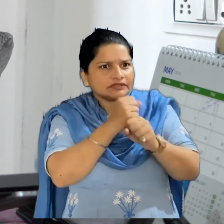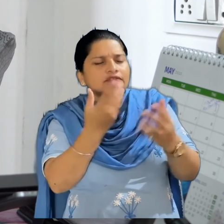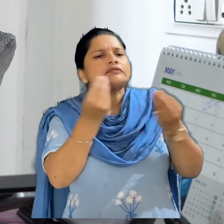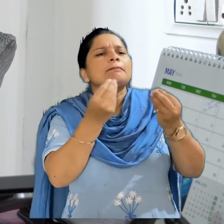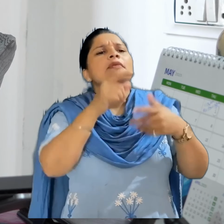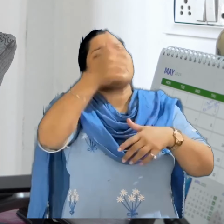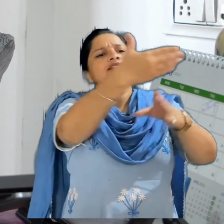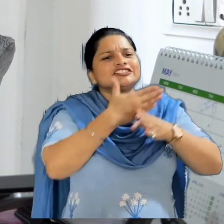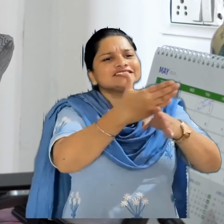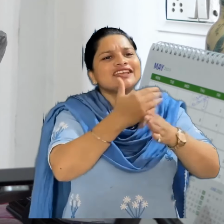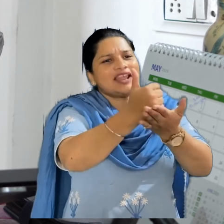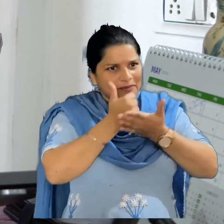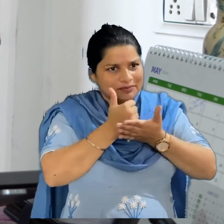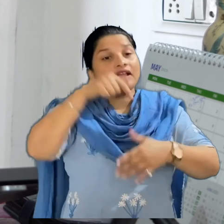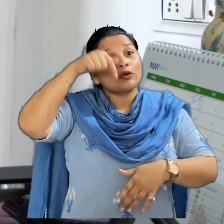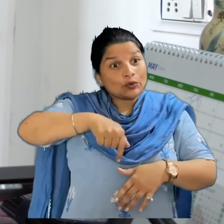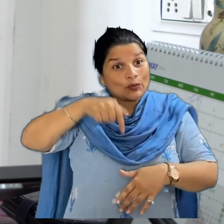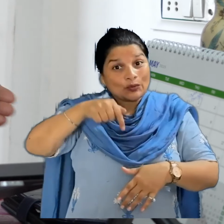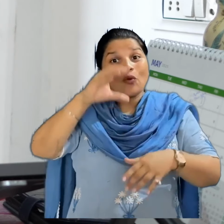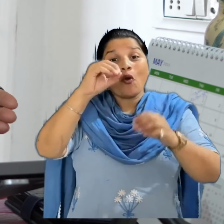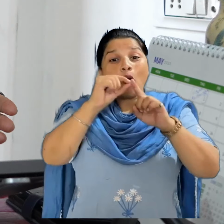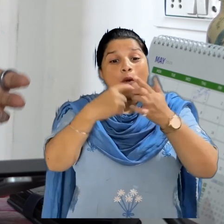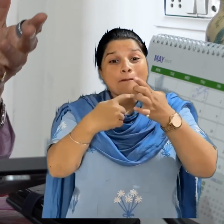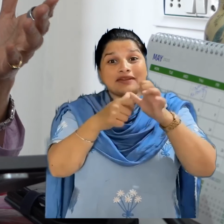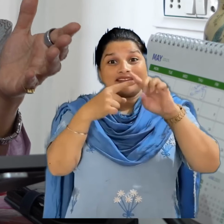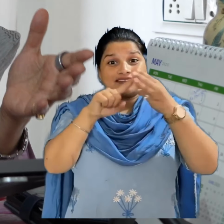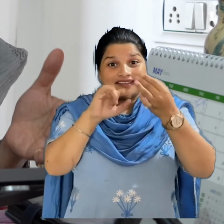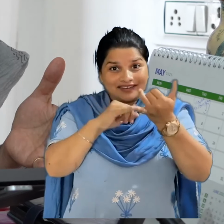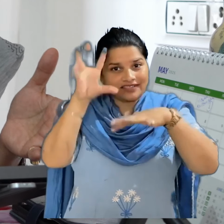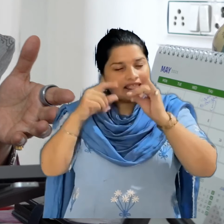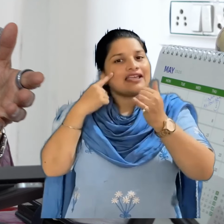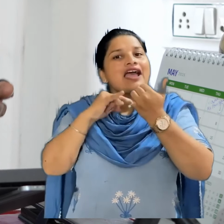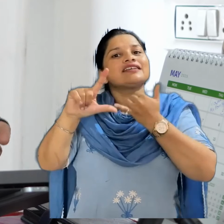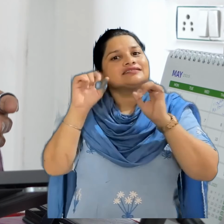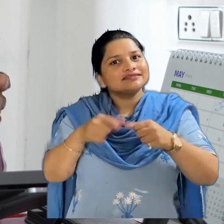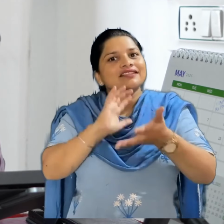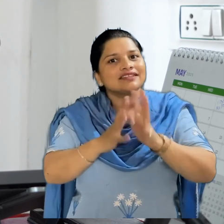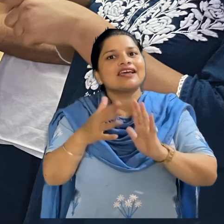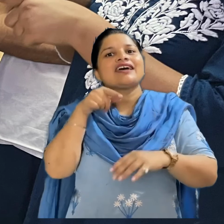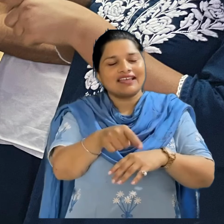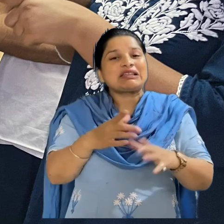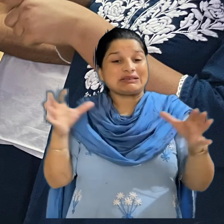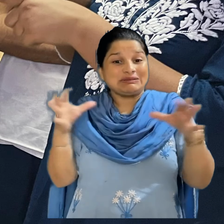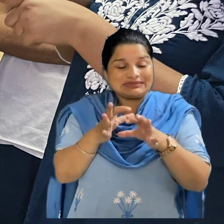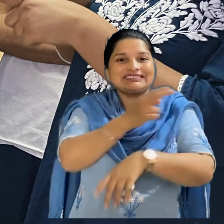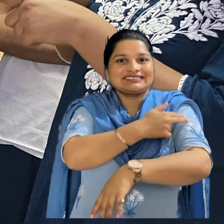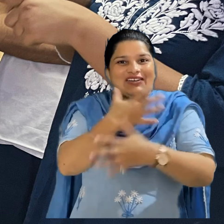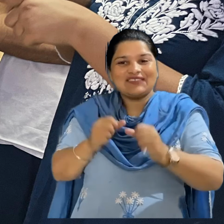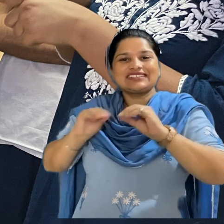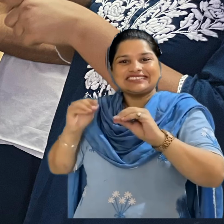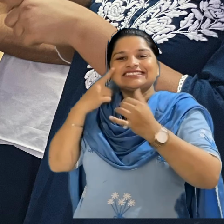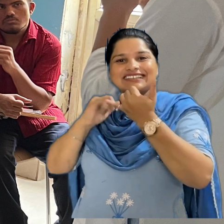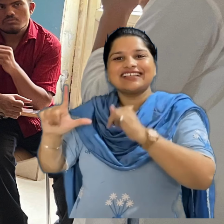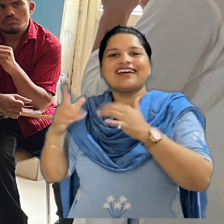Today, corporates are learning sign language. In fact, we have a waiting. I don't have enough staff to teach so many people who want to